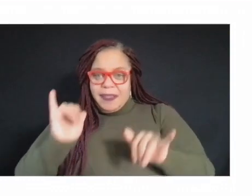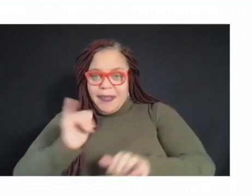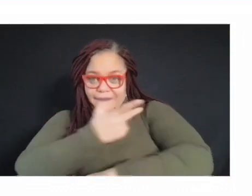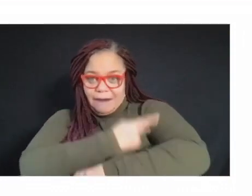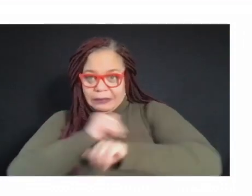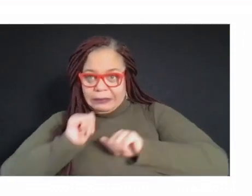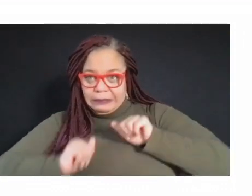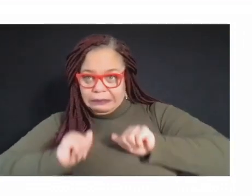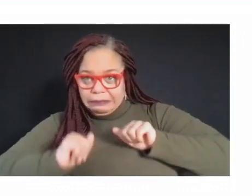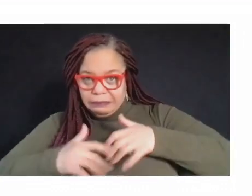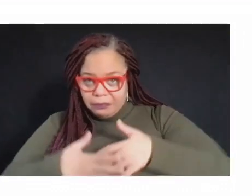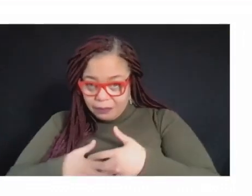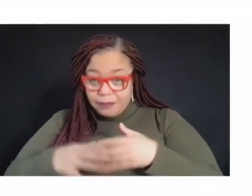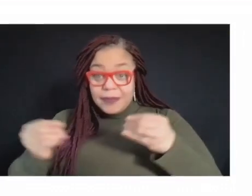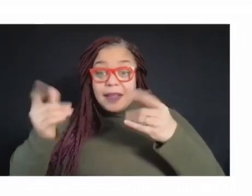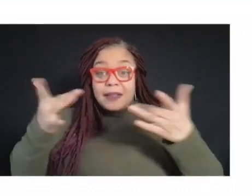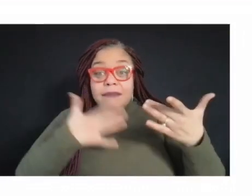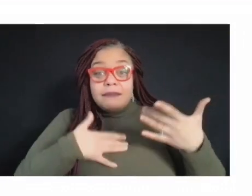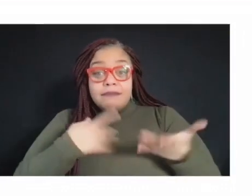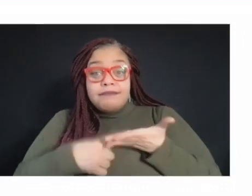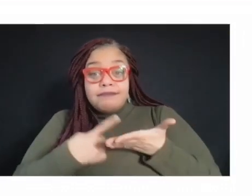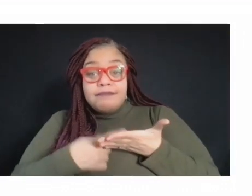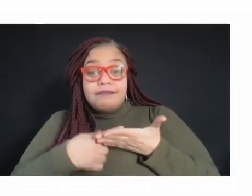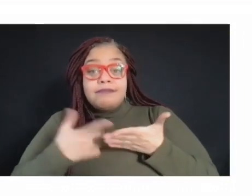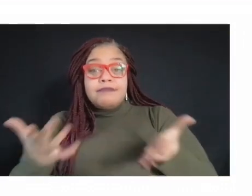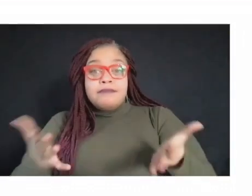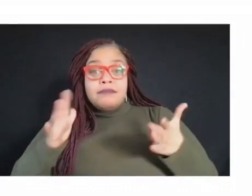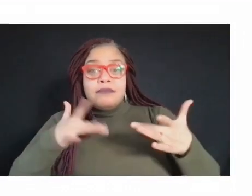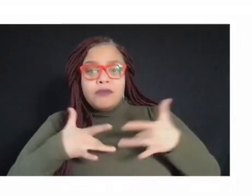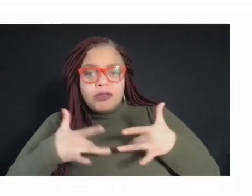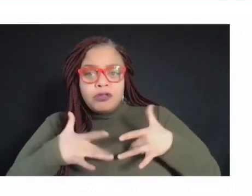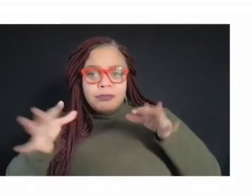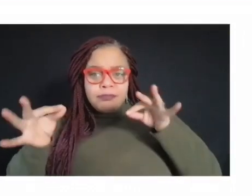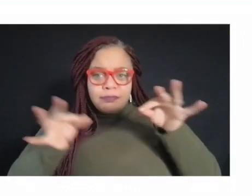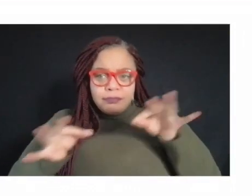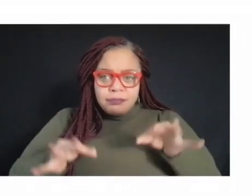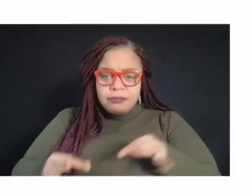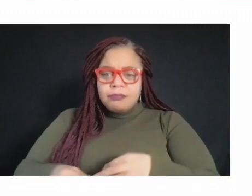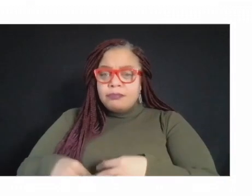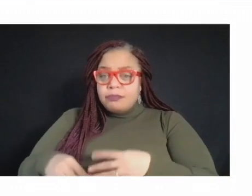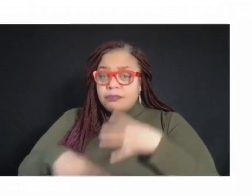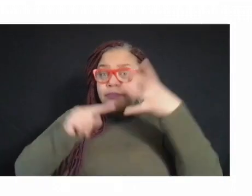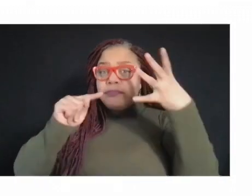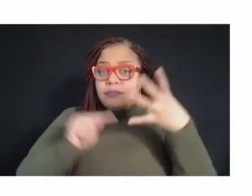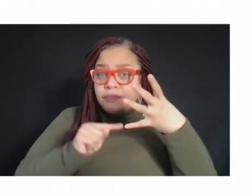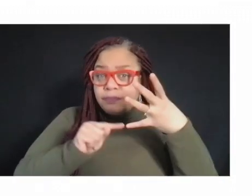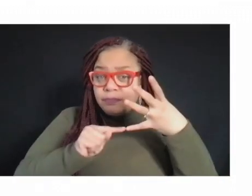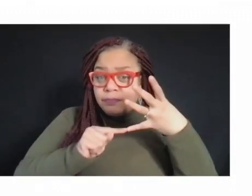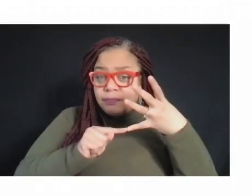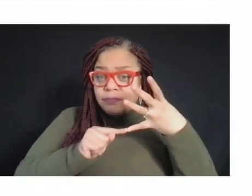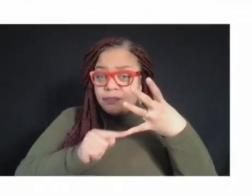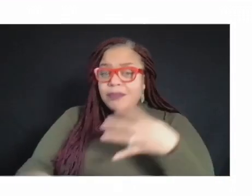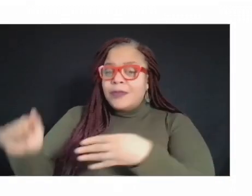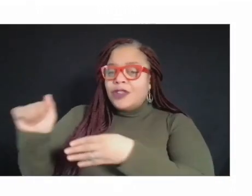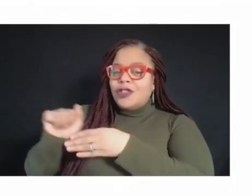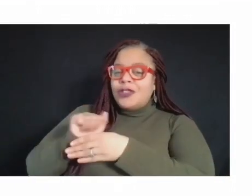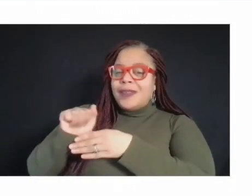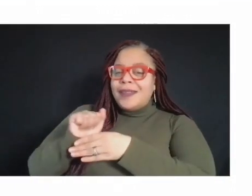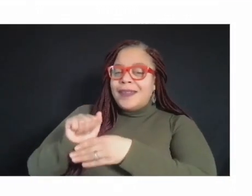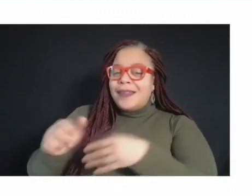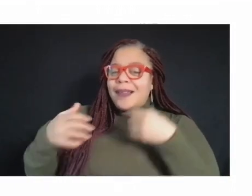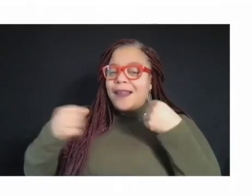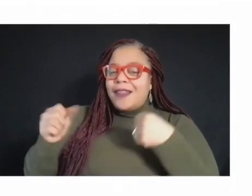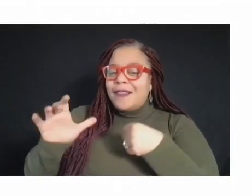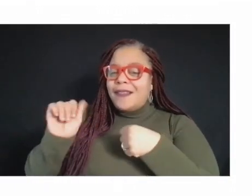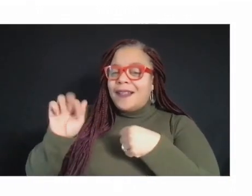and address misinformation. Strategy 4 focused on training the healthcare sector by partnering with